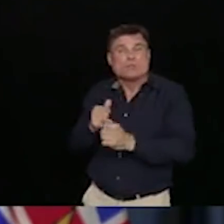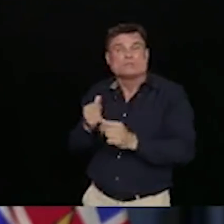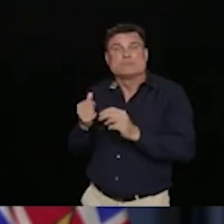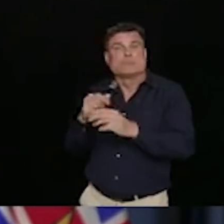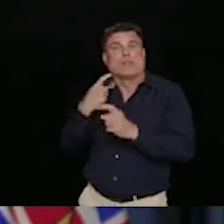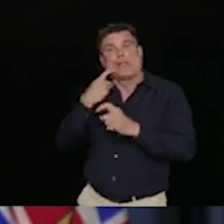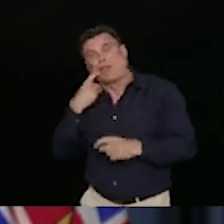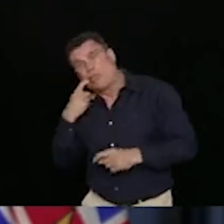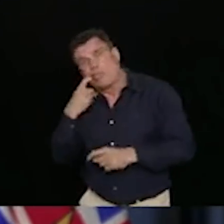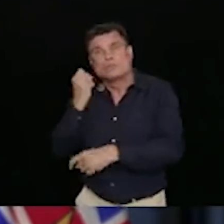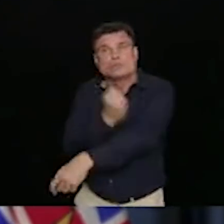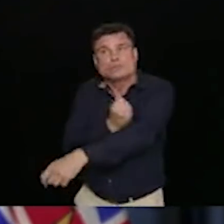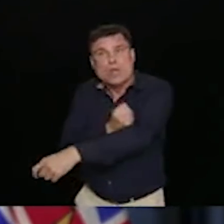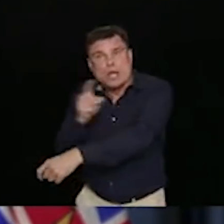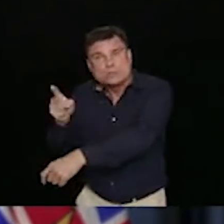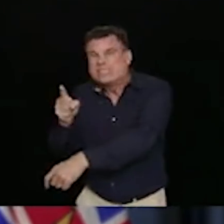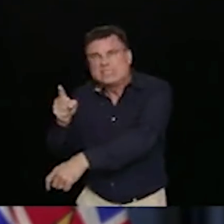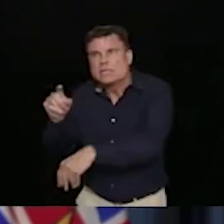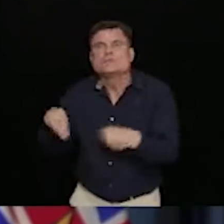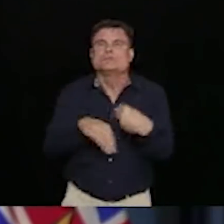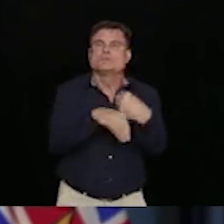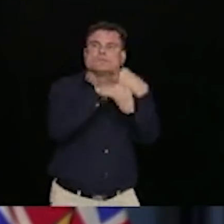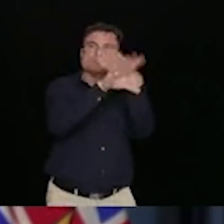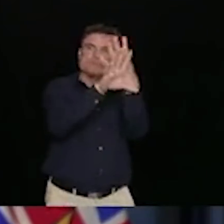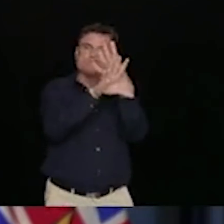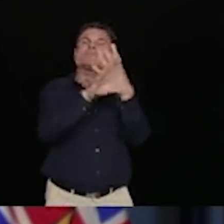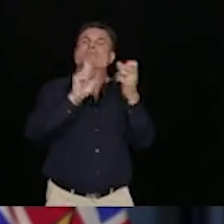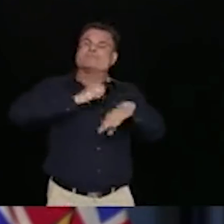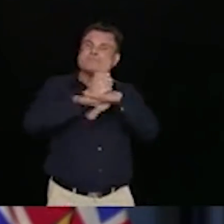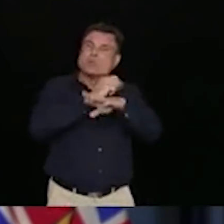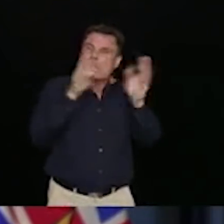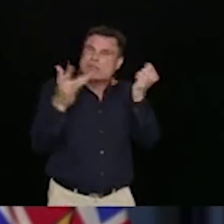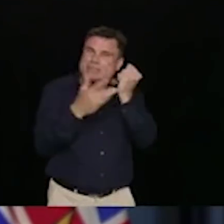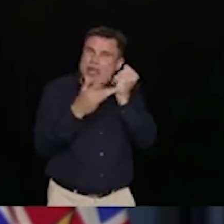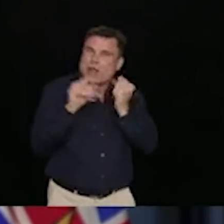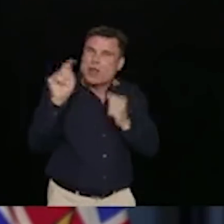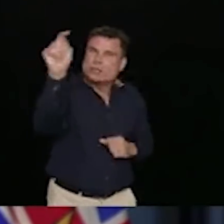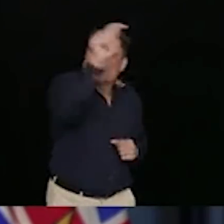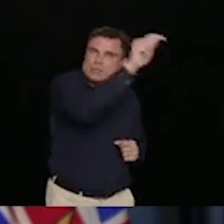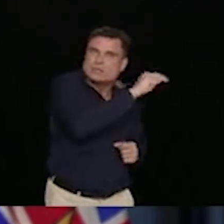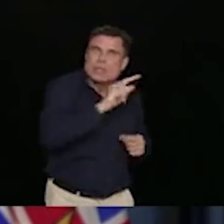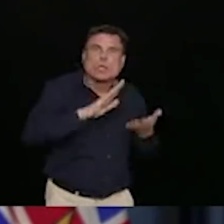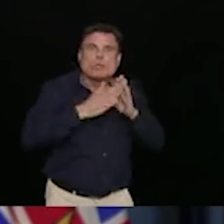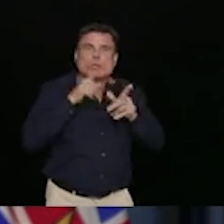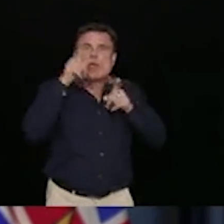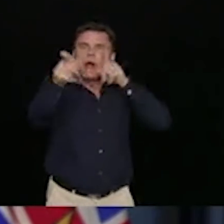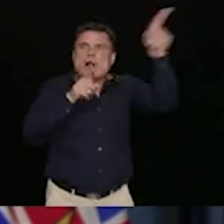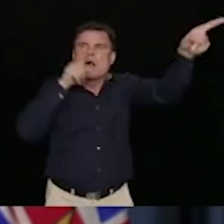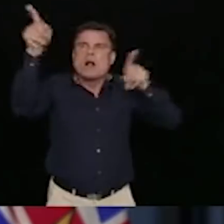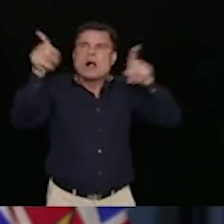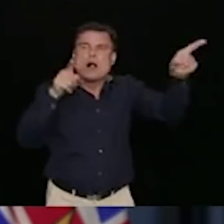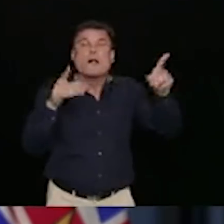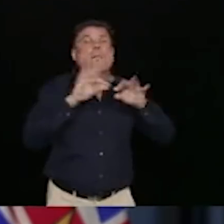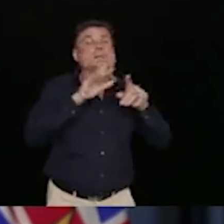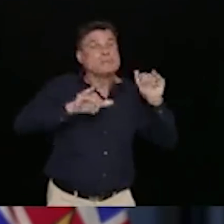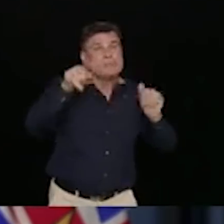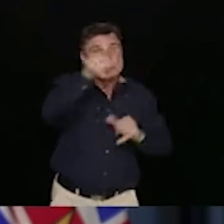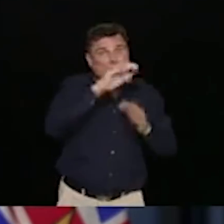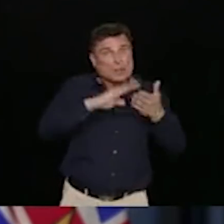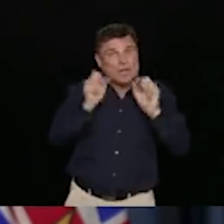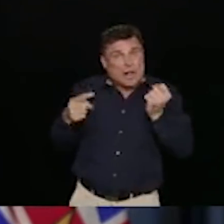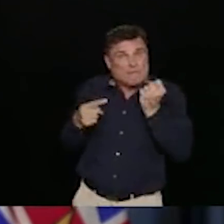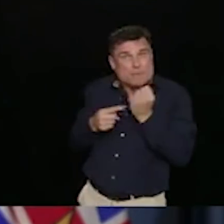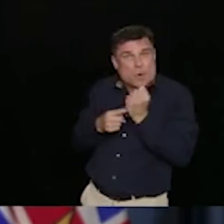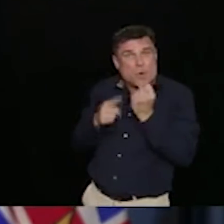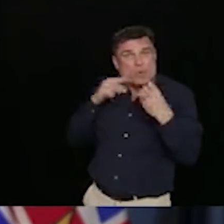make sure the technologies are in place and they're affordable for people and for communities, and we need to connect those communities with broadband